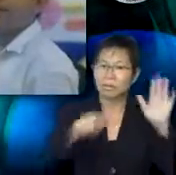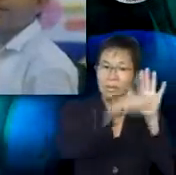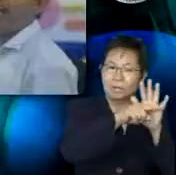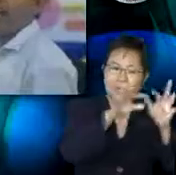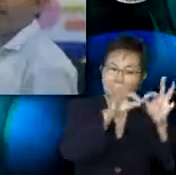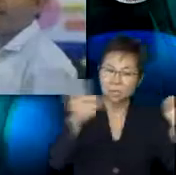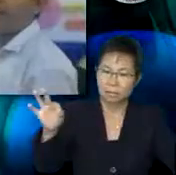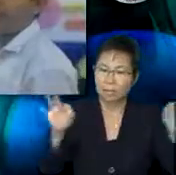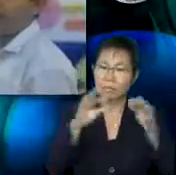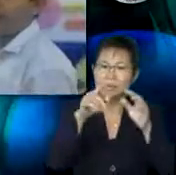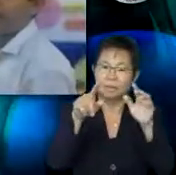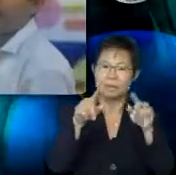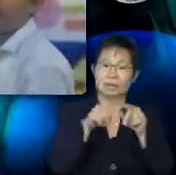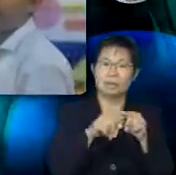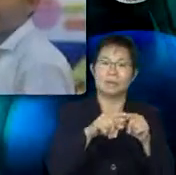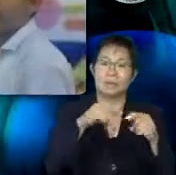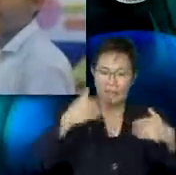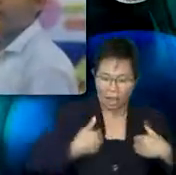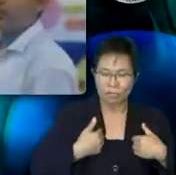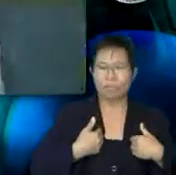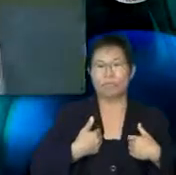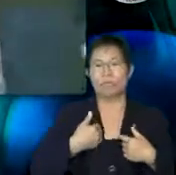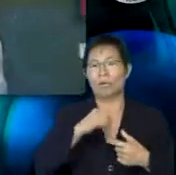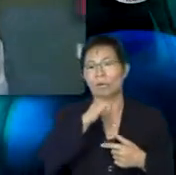Negative statement have or not.